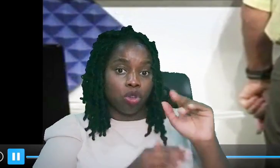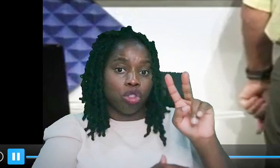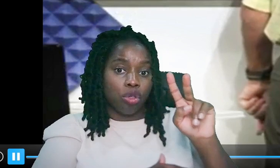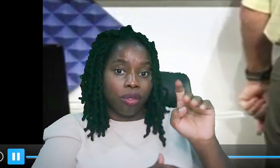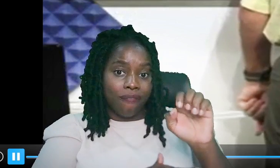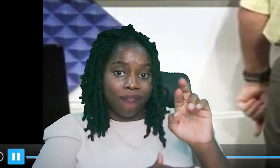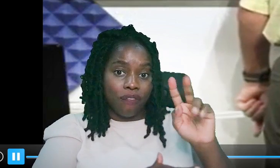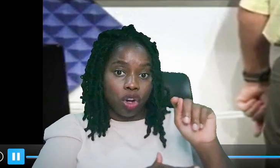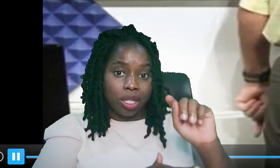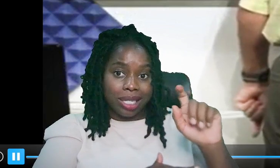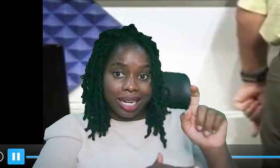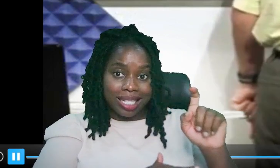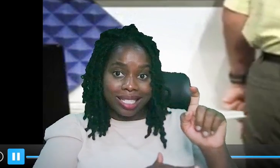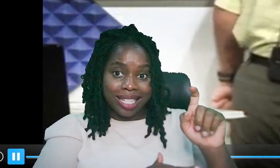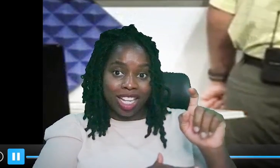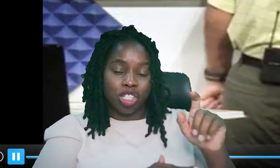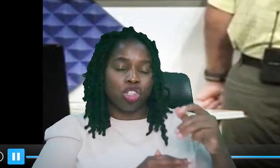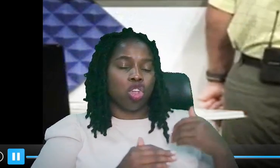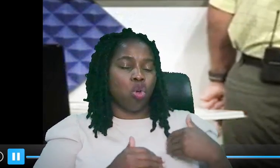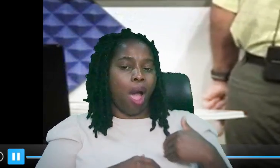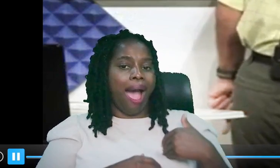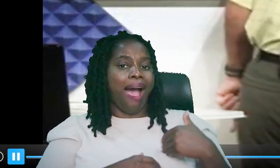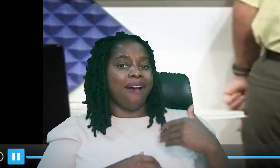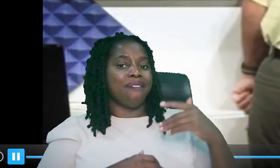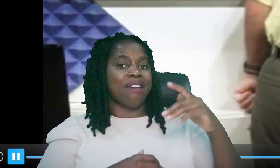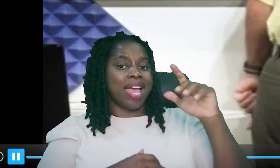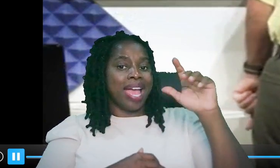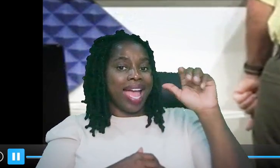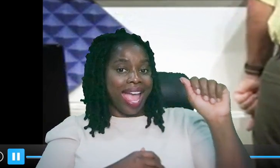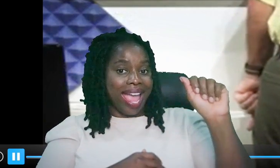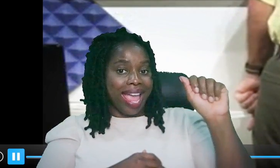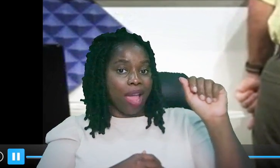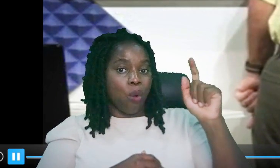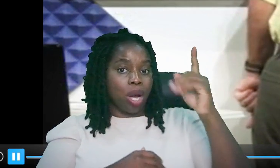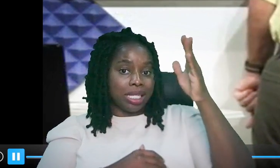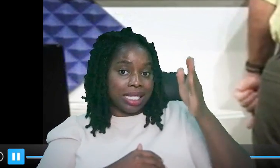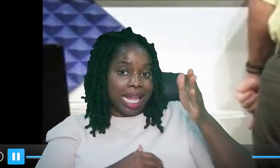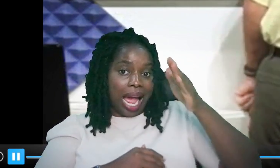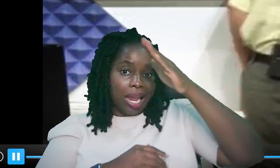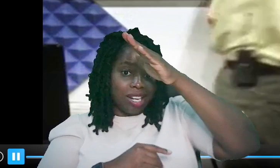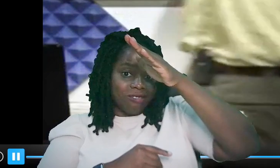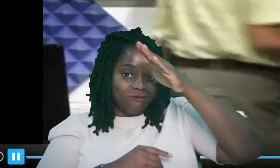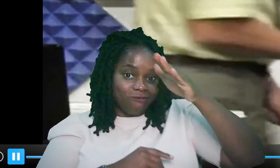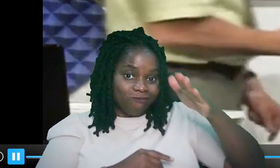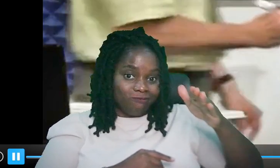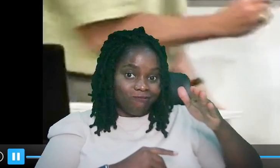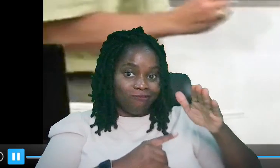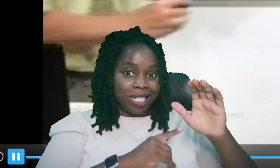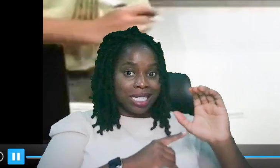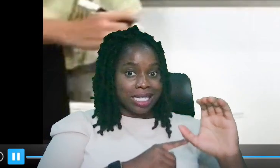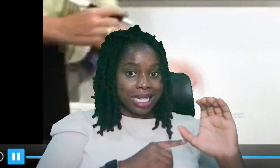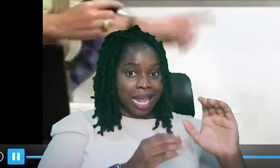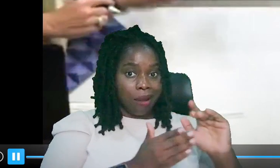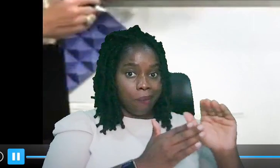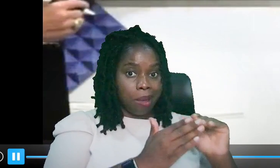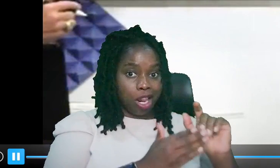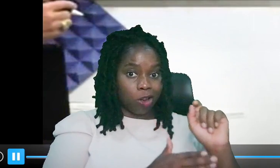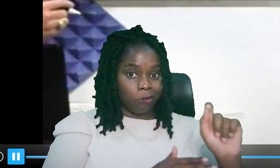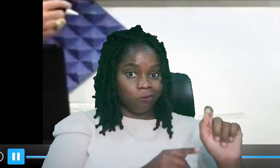A is on one side, C is the vertex, D is on the other side. There's